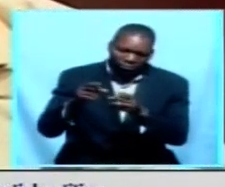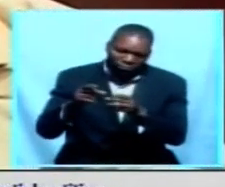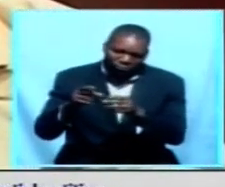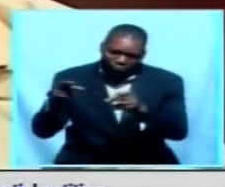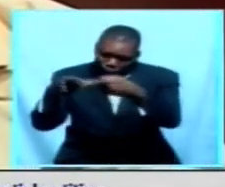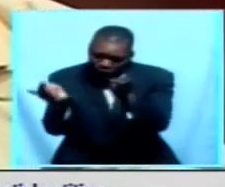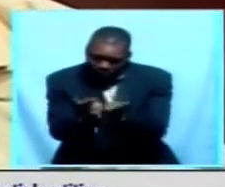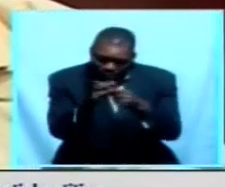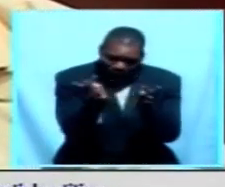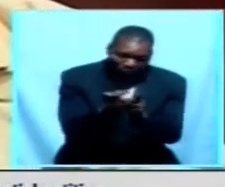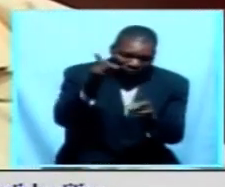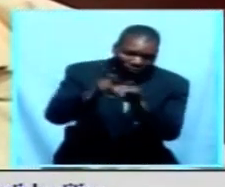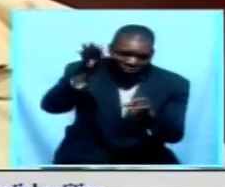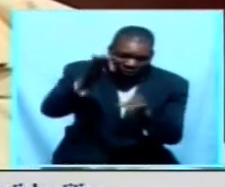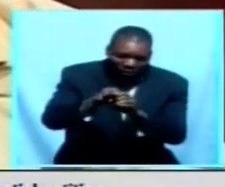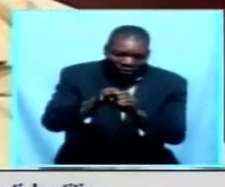run away from their homes.